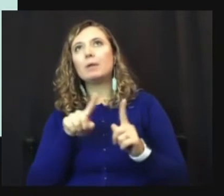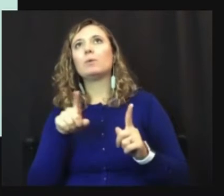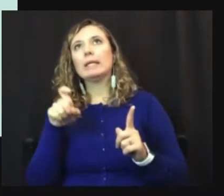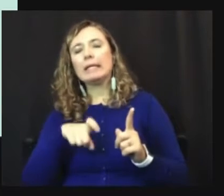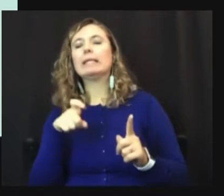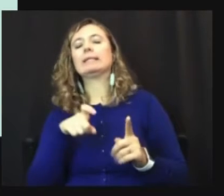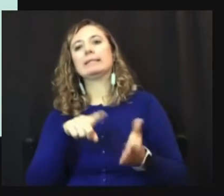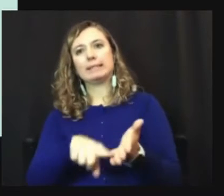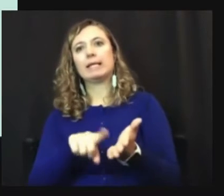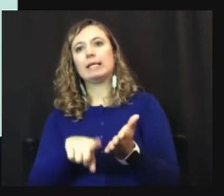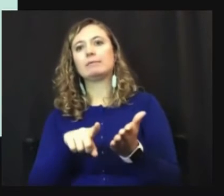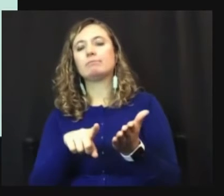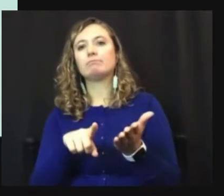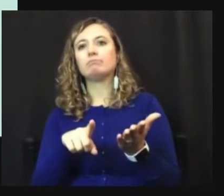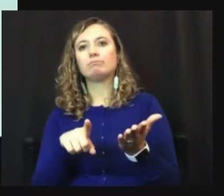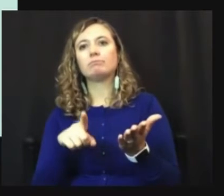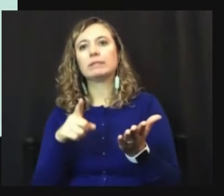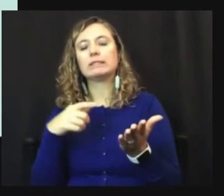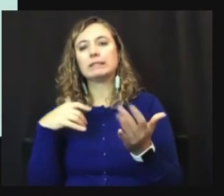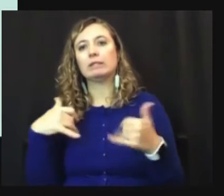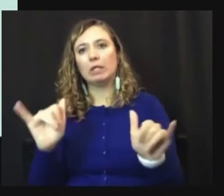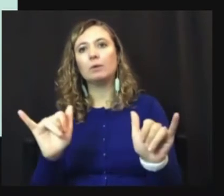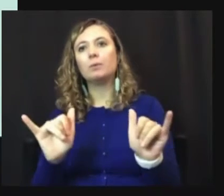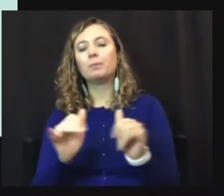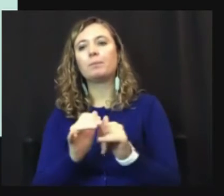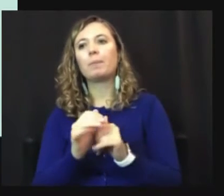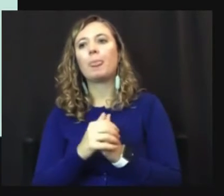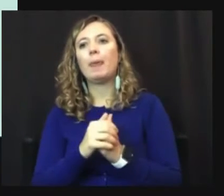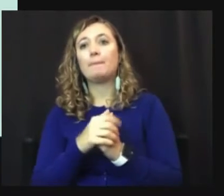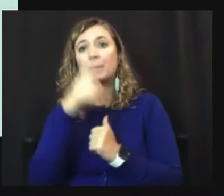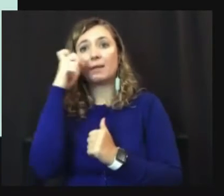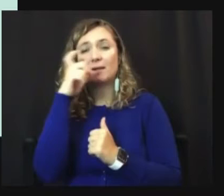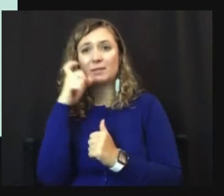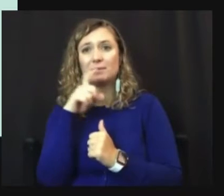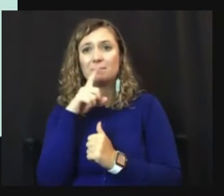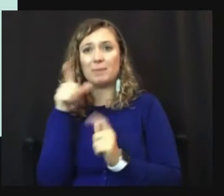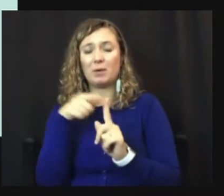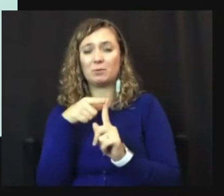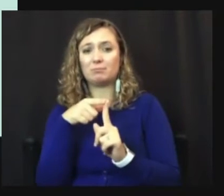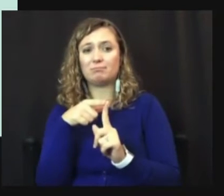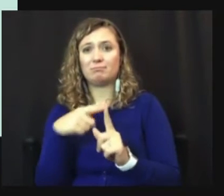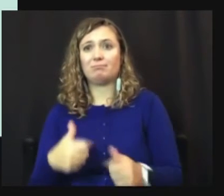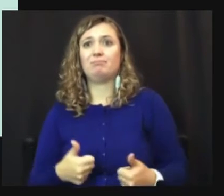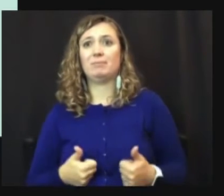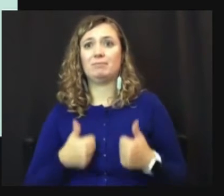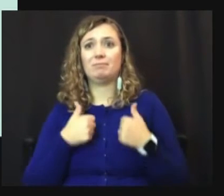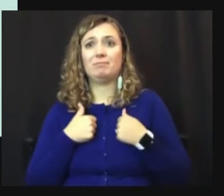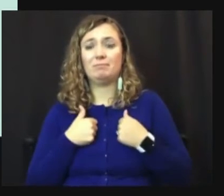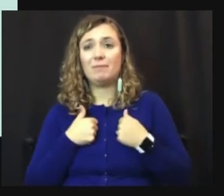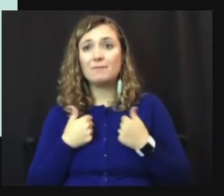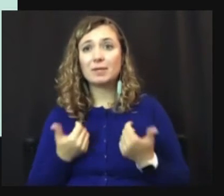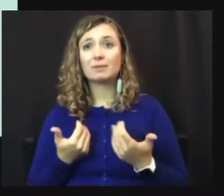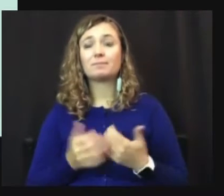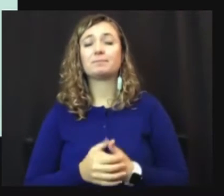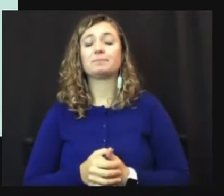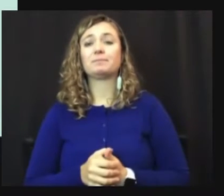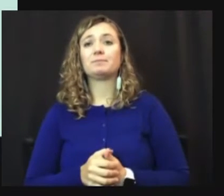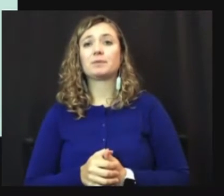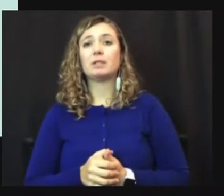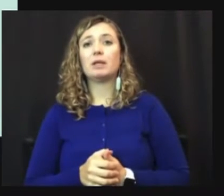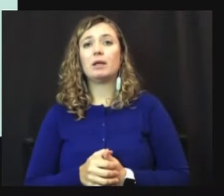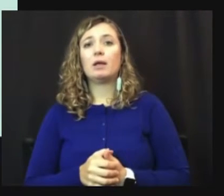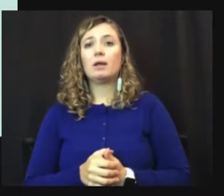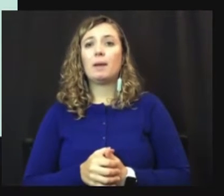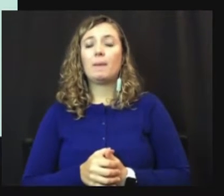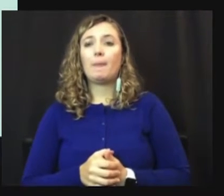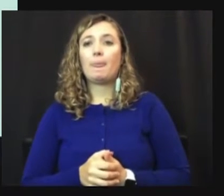and explored and discussed because it's about livelihood in a lot of ways. A few things I want to say, though, on the